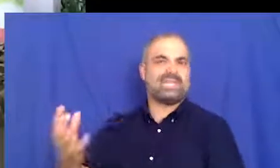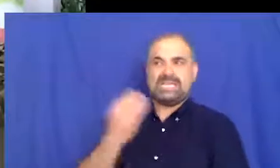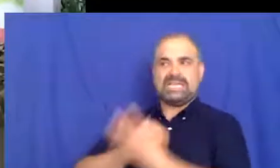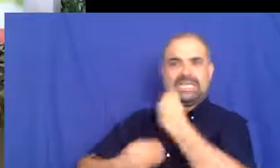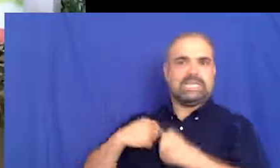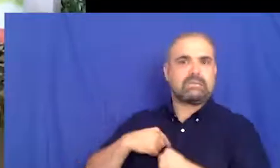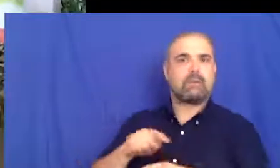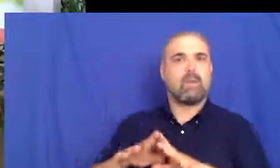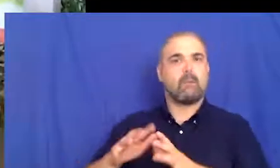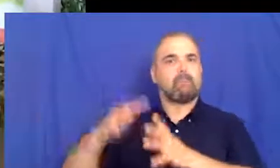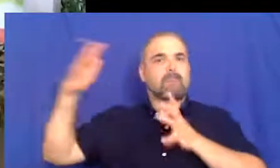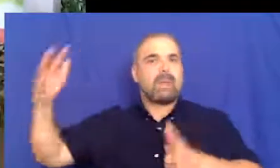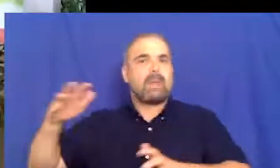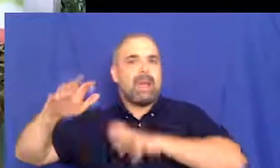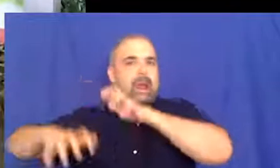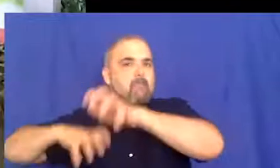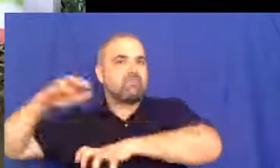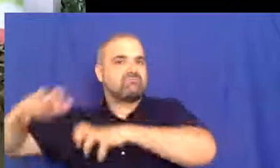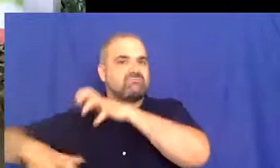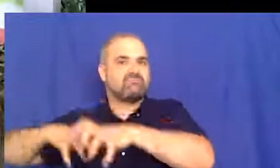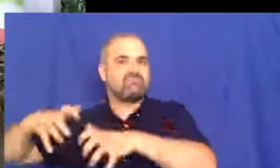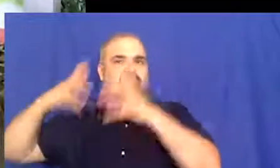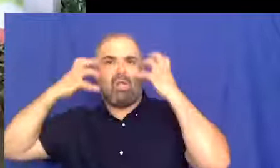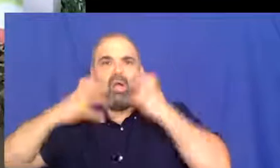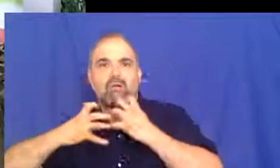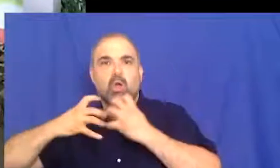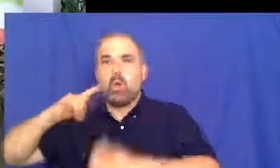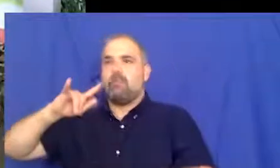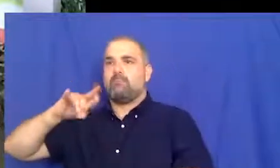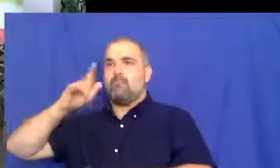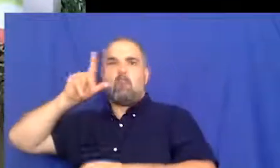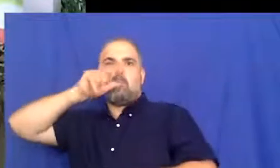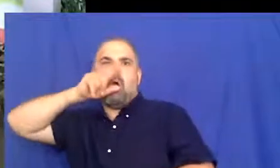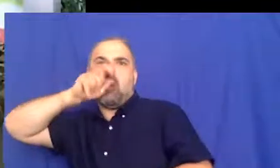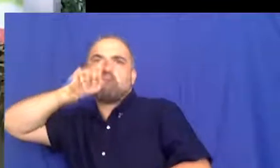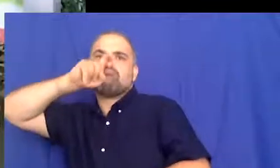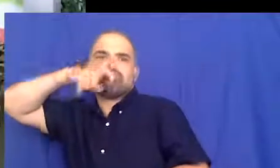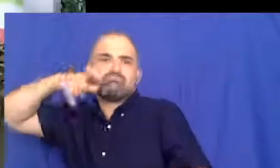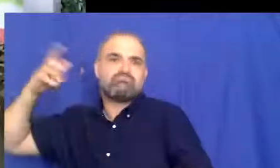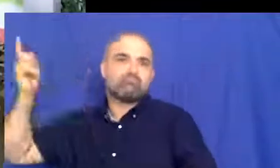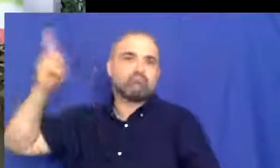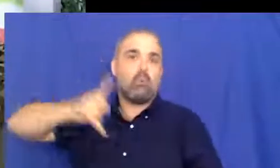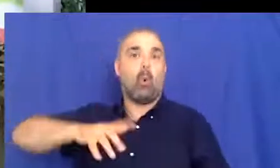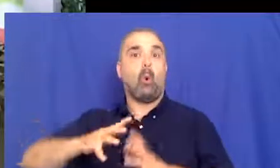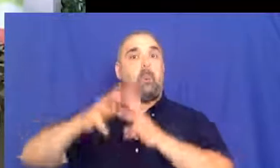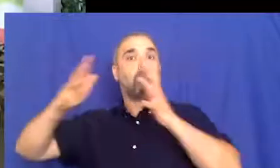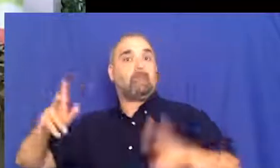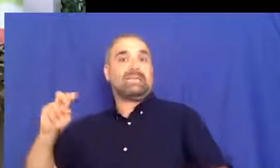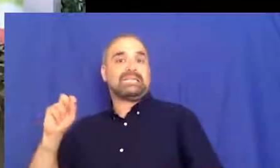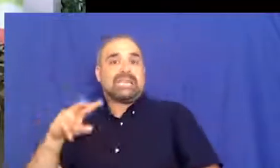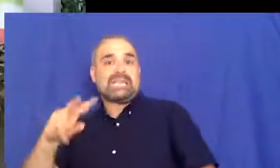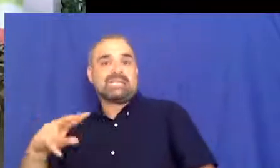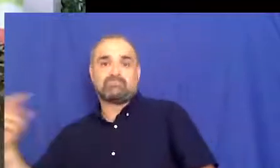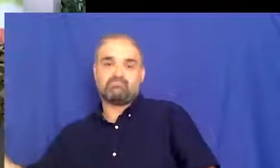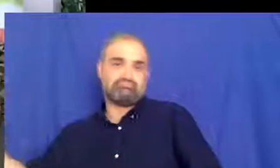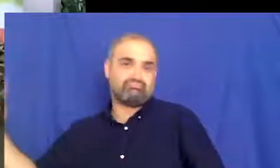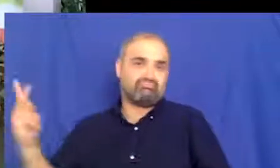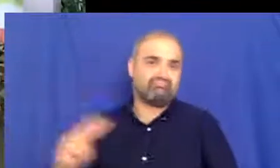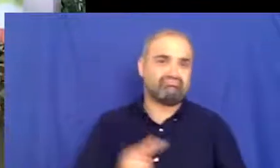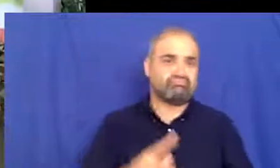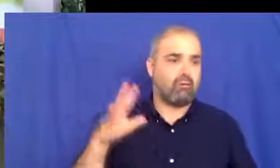like big animals, big mammals, big birds of prey, bigger snakes. They can all predate on these